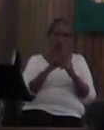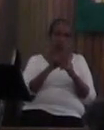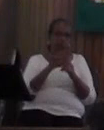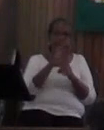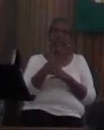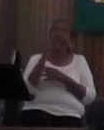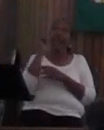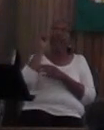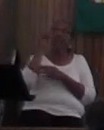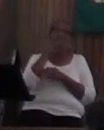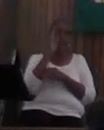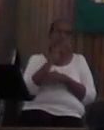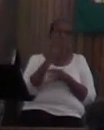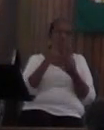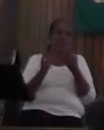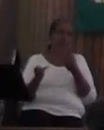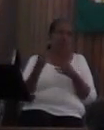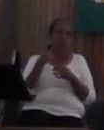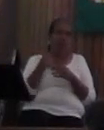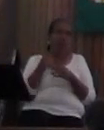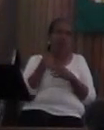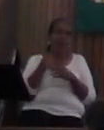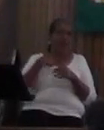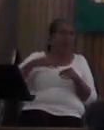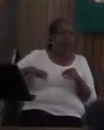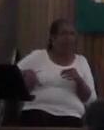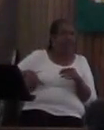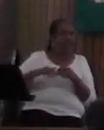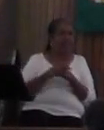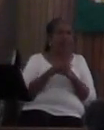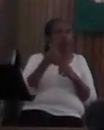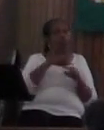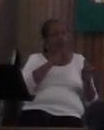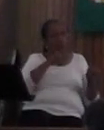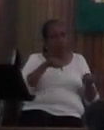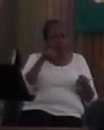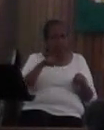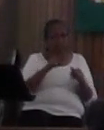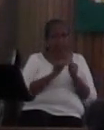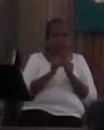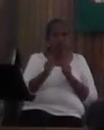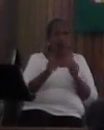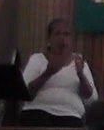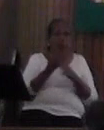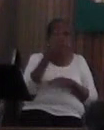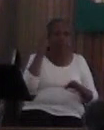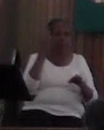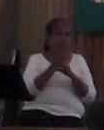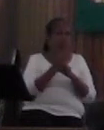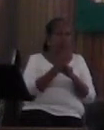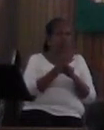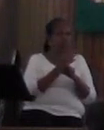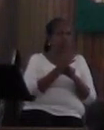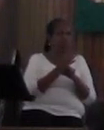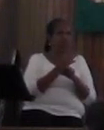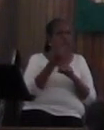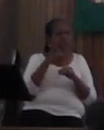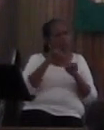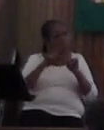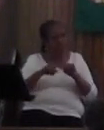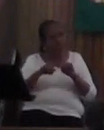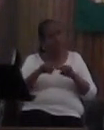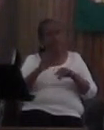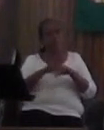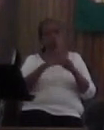He has never failed us yet. We've come this far by faith, brothers and sisters, and we're leaning on the